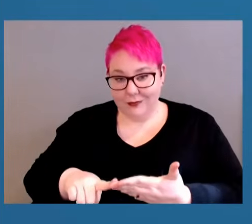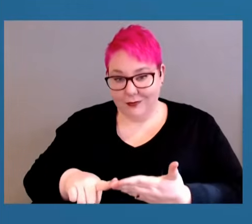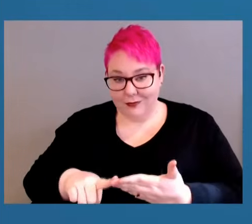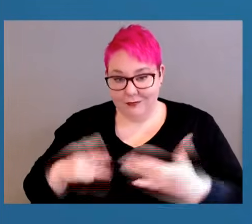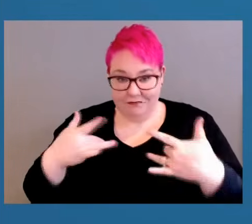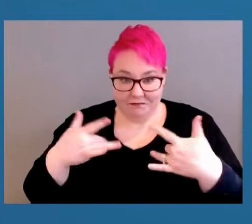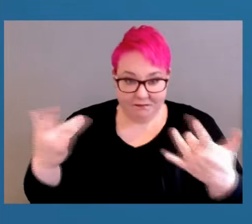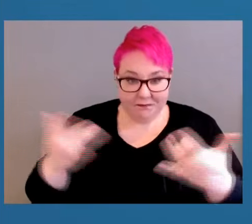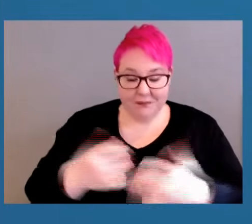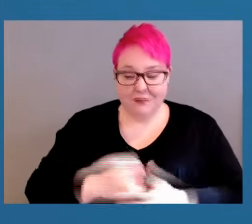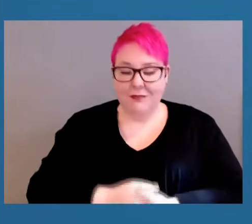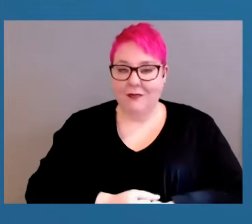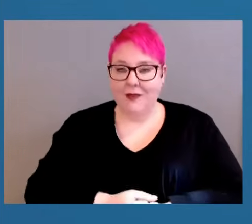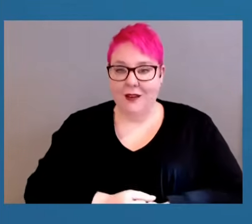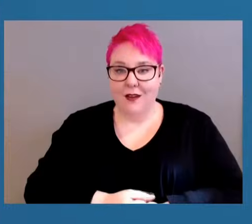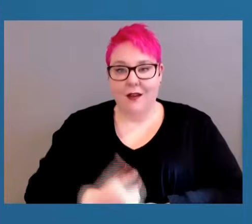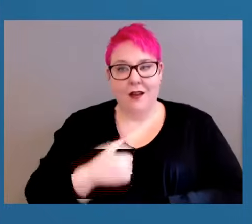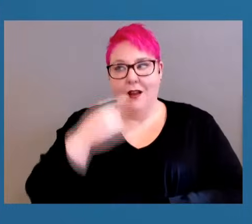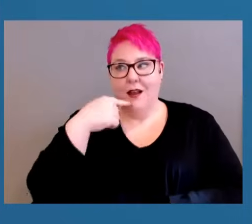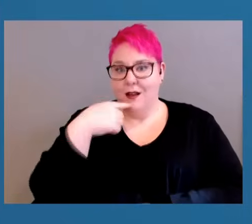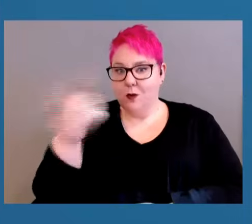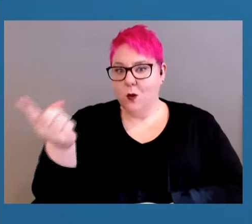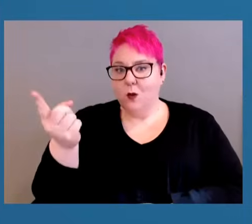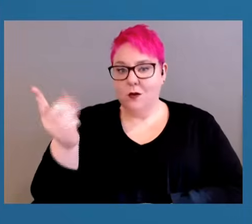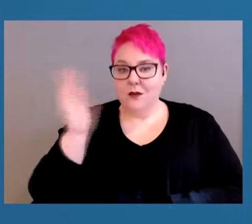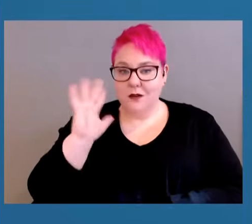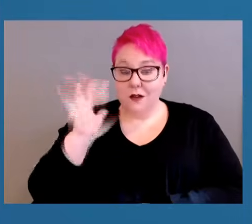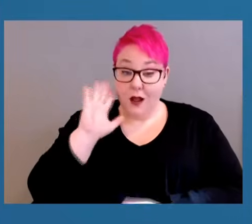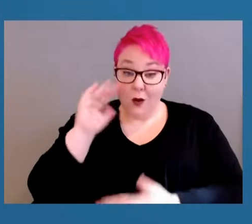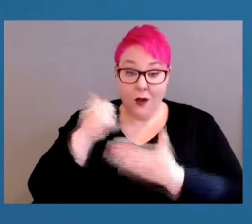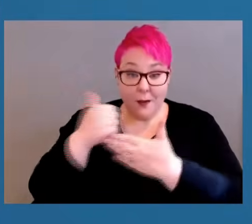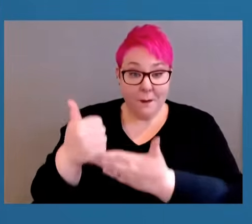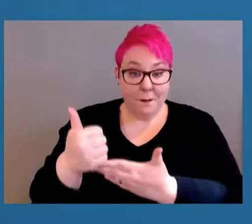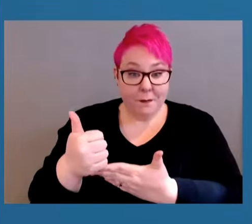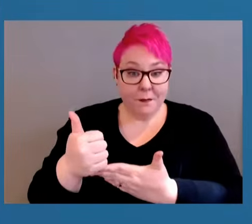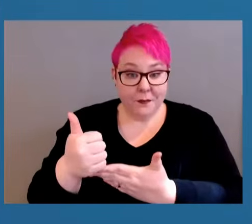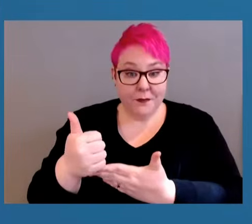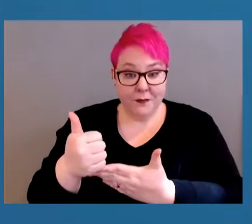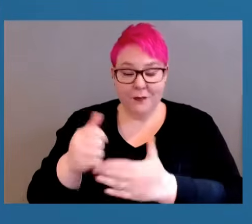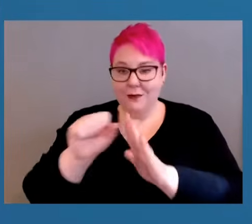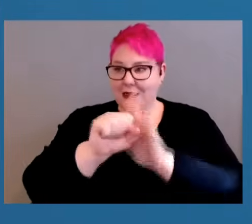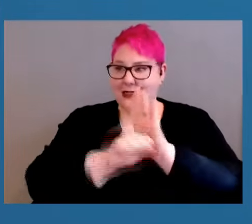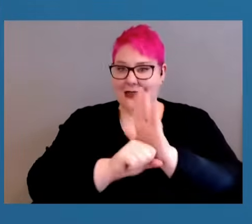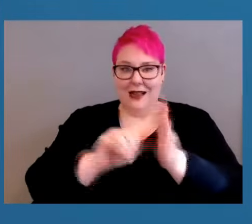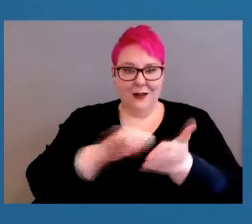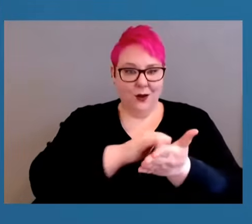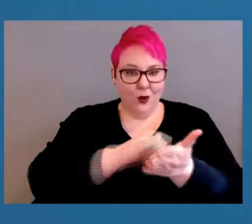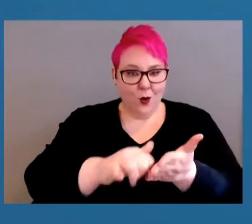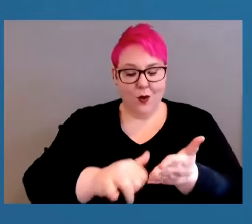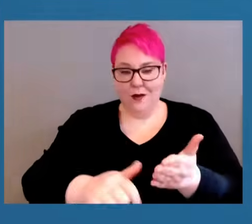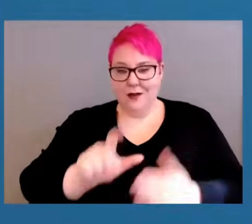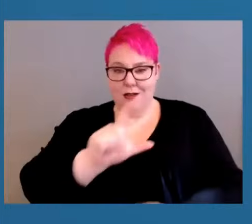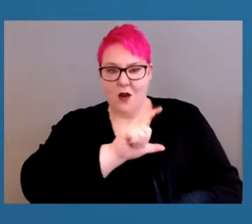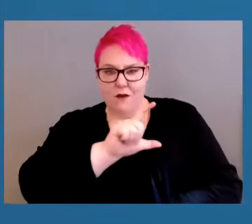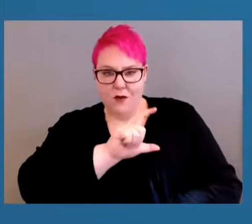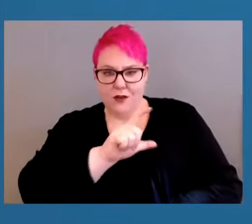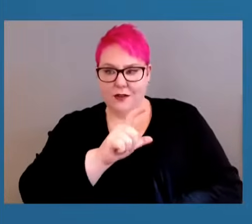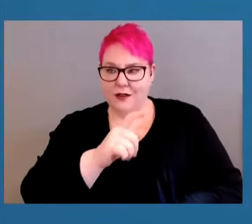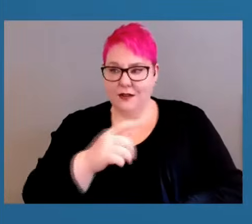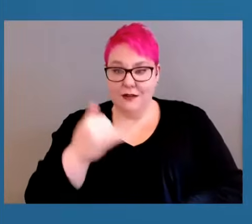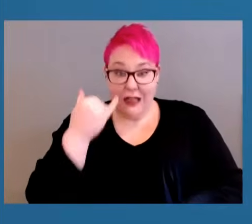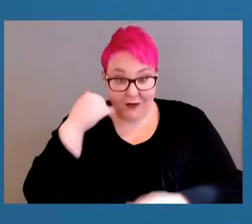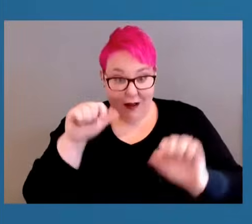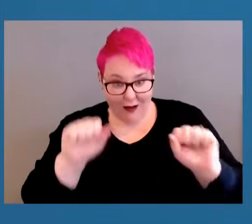And I have told him in the past that I will help you. The state of New York will help you. Law enforcement at my disposal will help